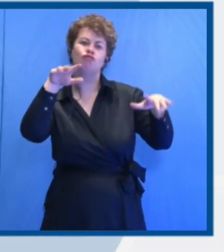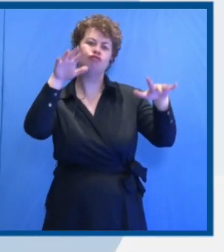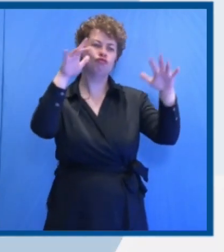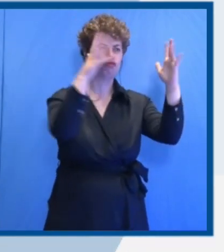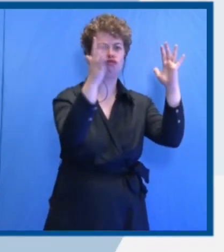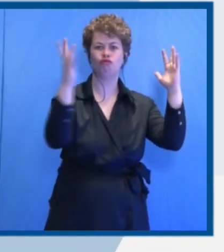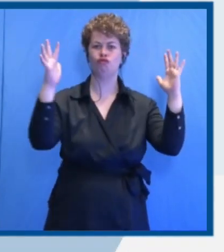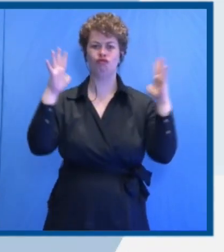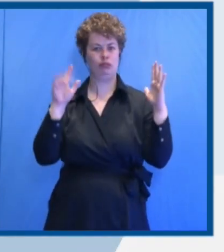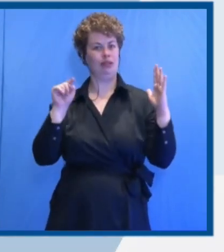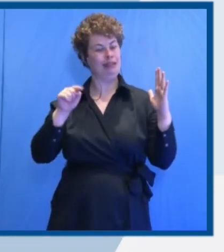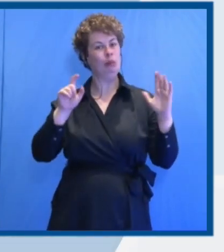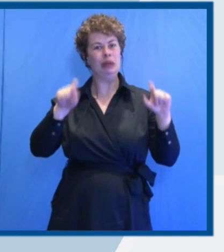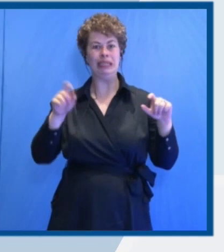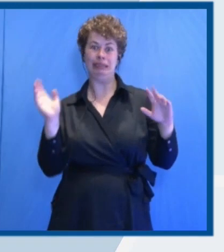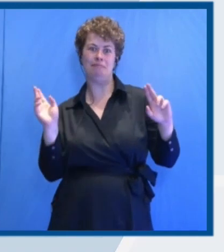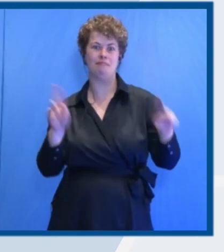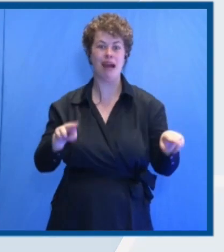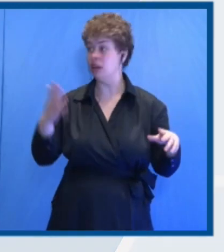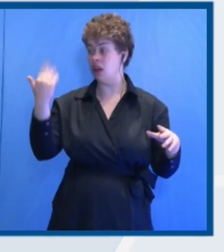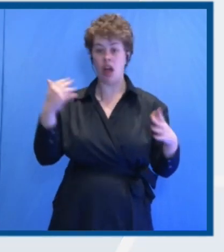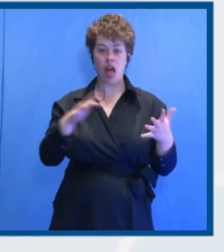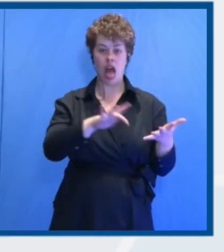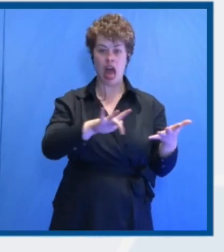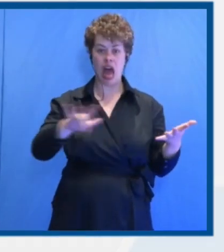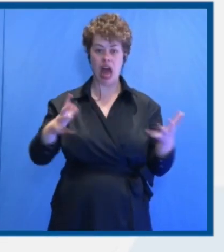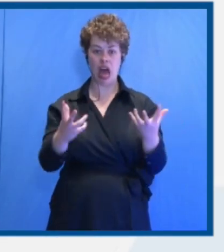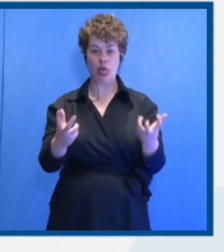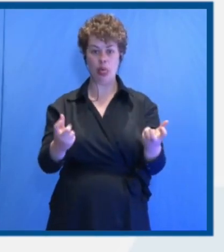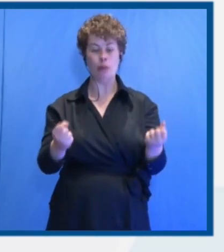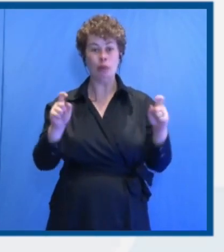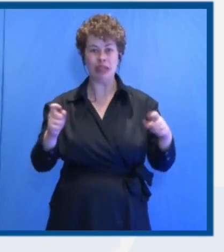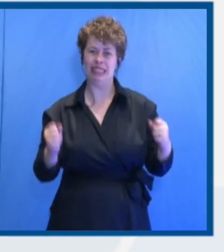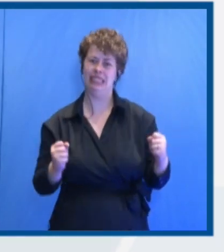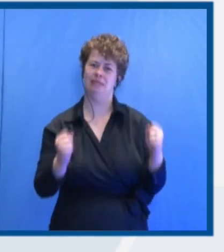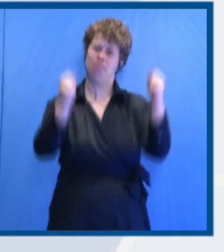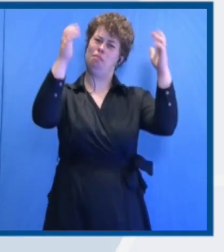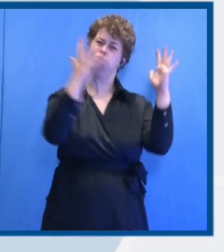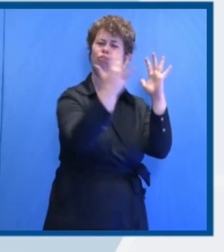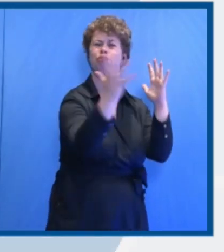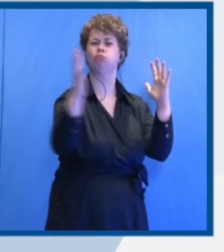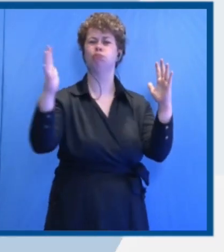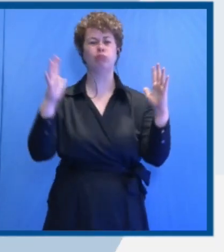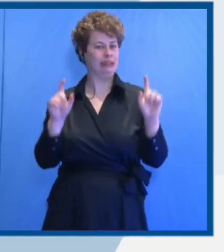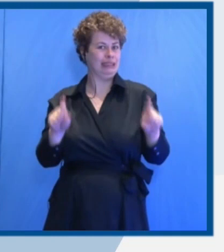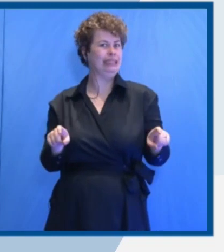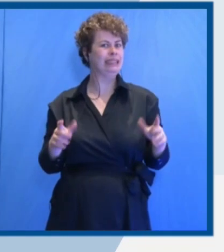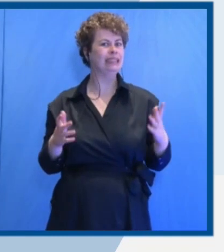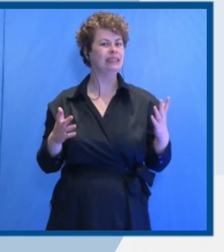like ecosystem restoration, biodiversity restoration as well, to create